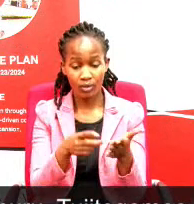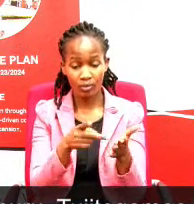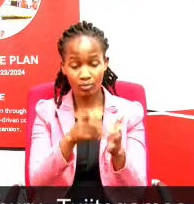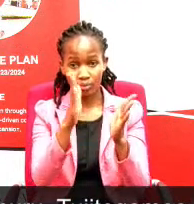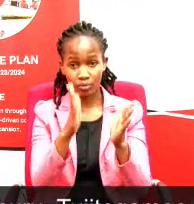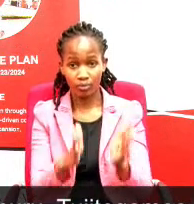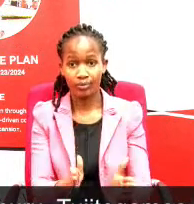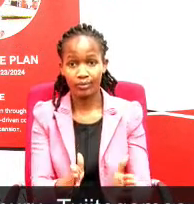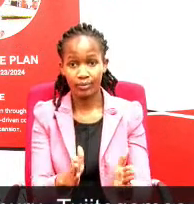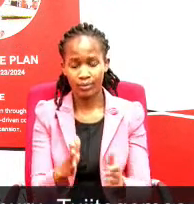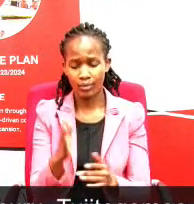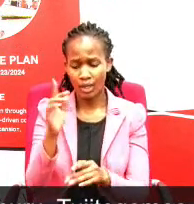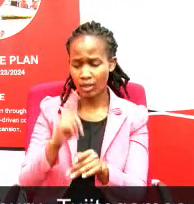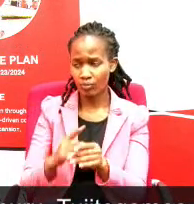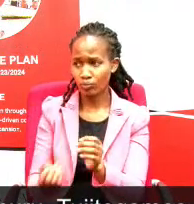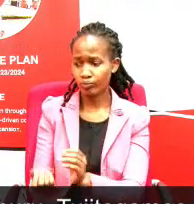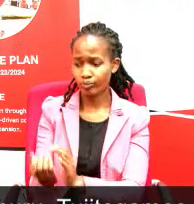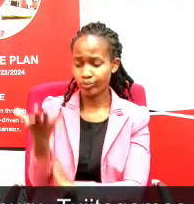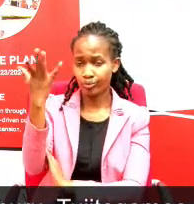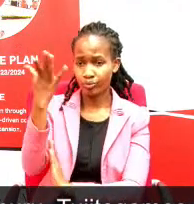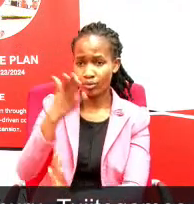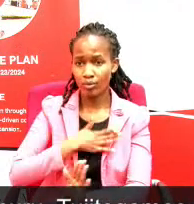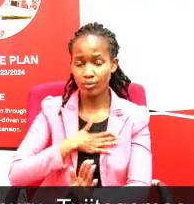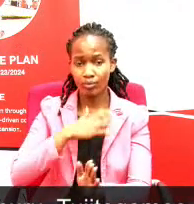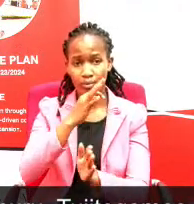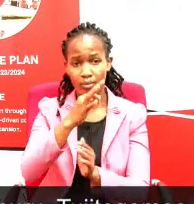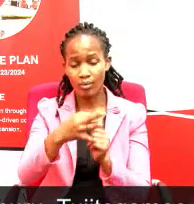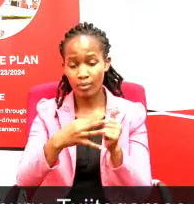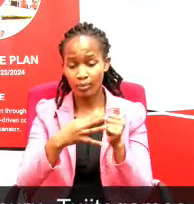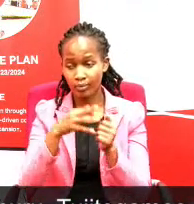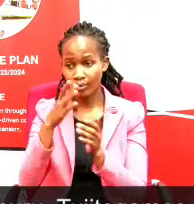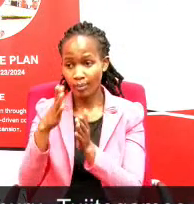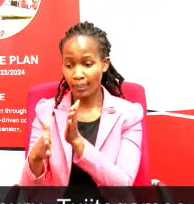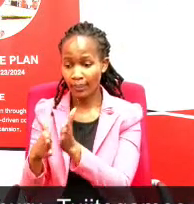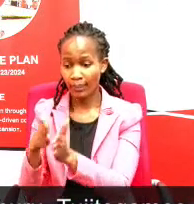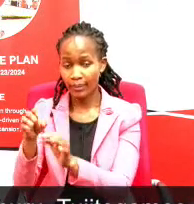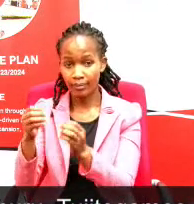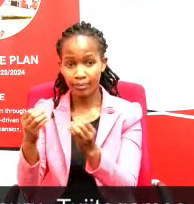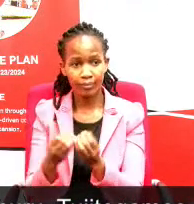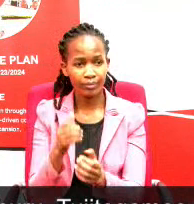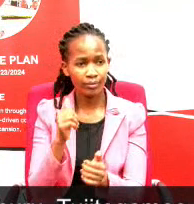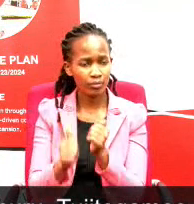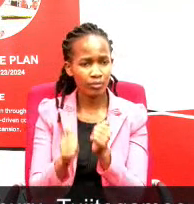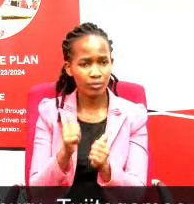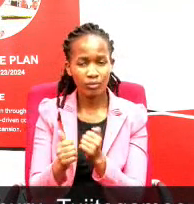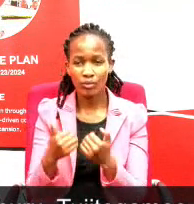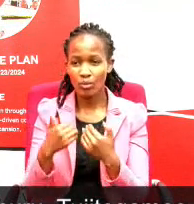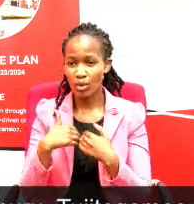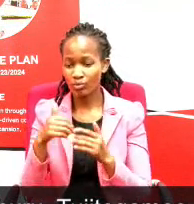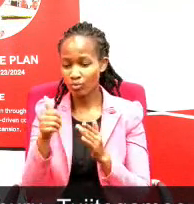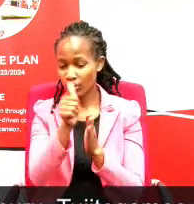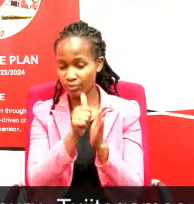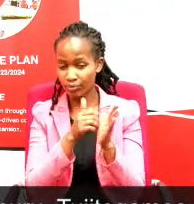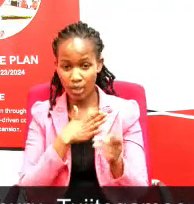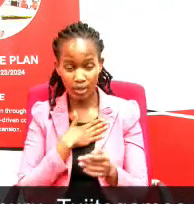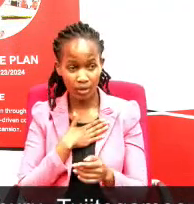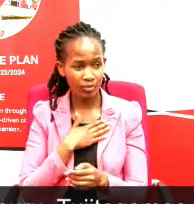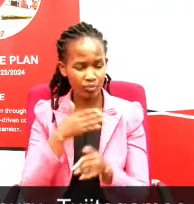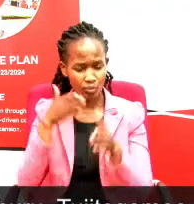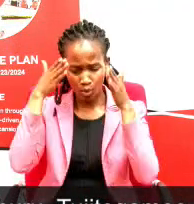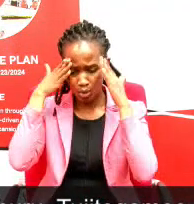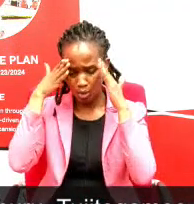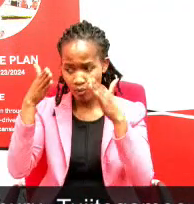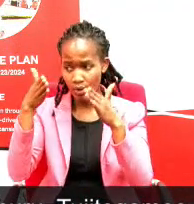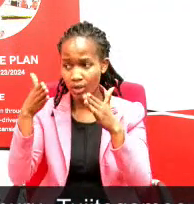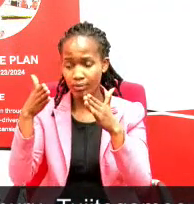taxpayers as we launch our blueprint, the 8th Corporate Plan, which articulates our agenda and